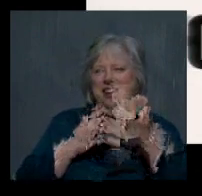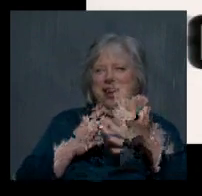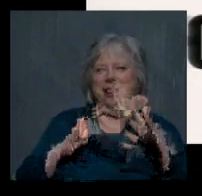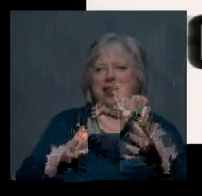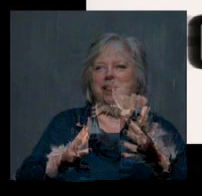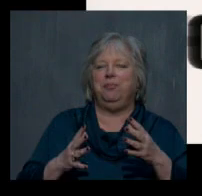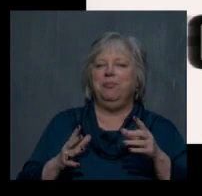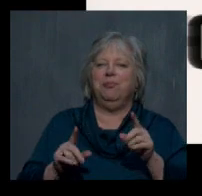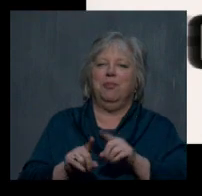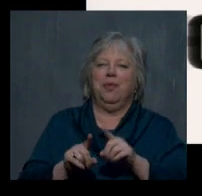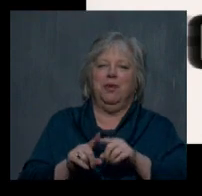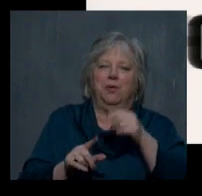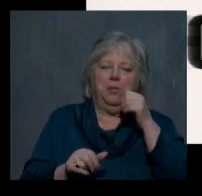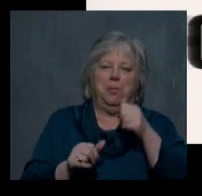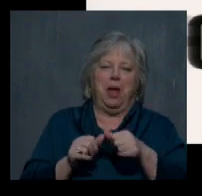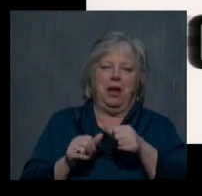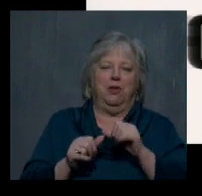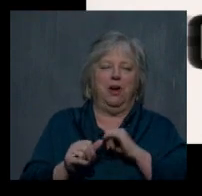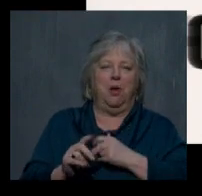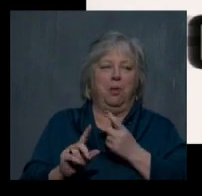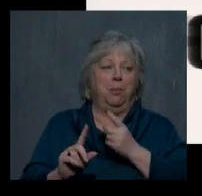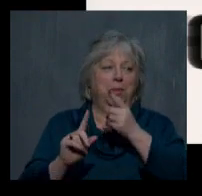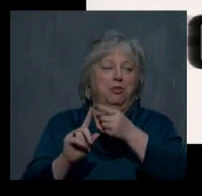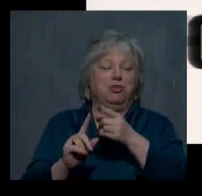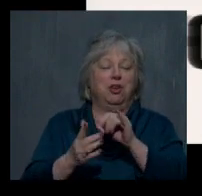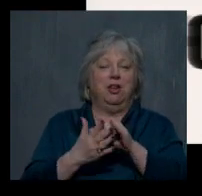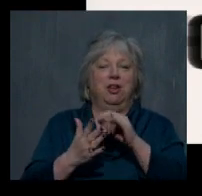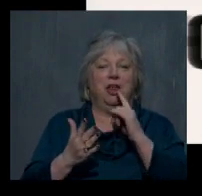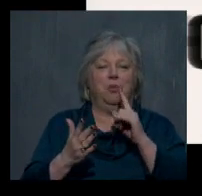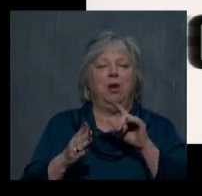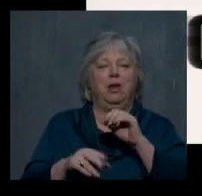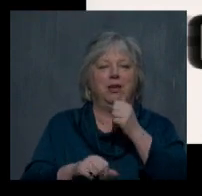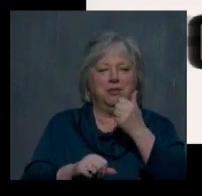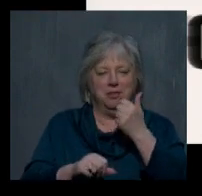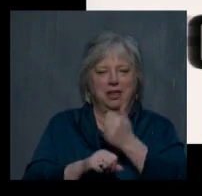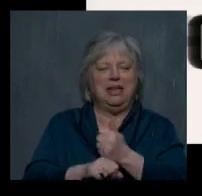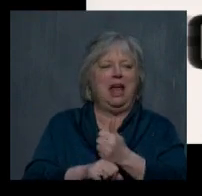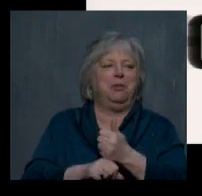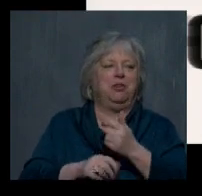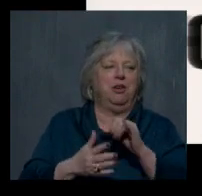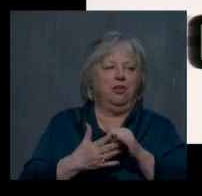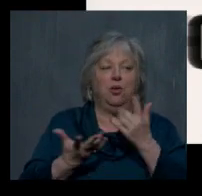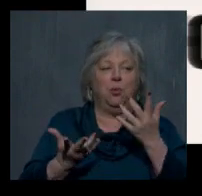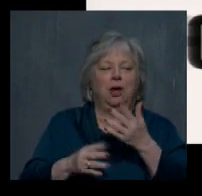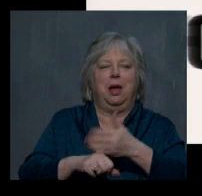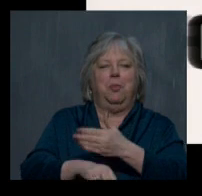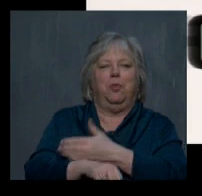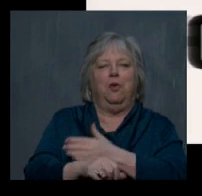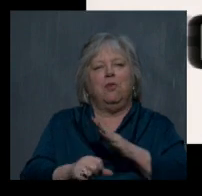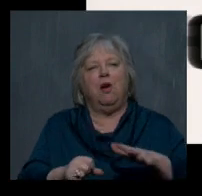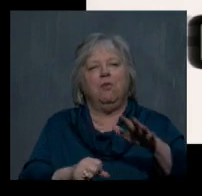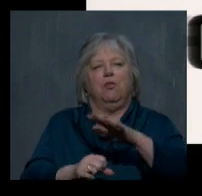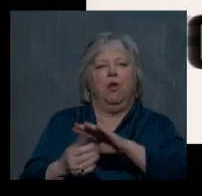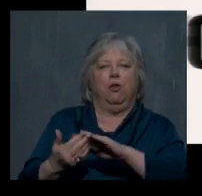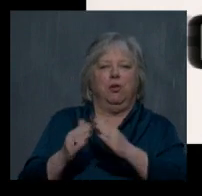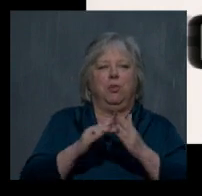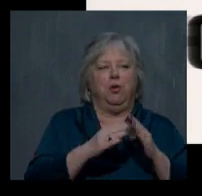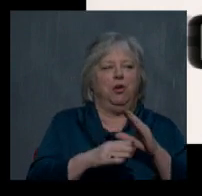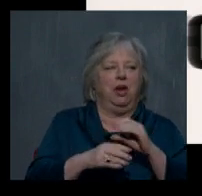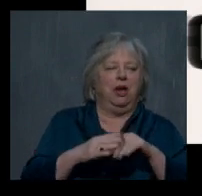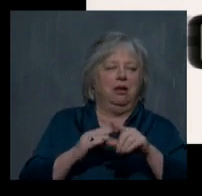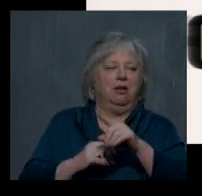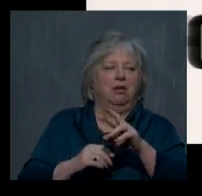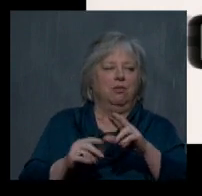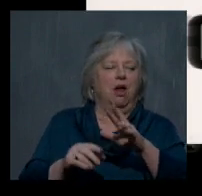Also, our mission is that we're at the beginning of our process is to improve overall community in Little Rock for